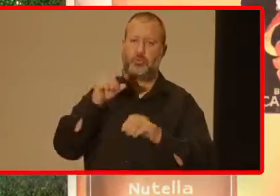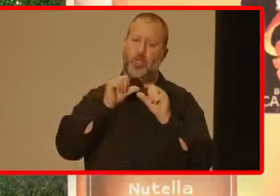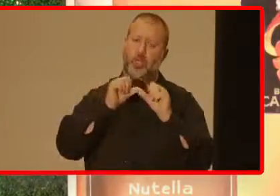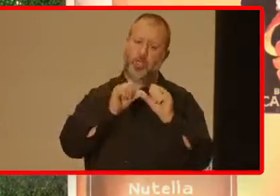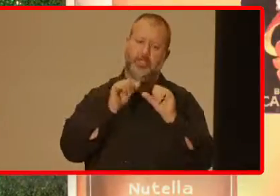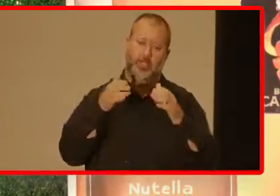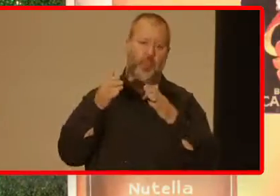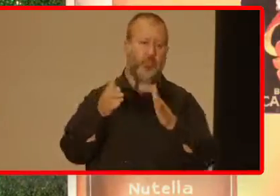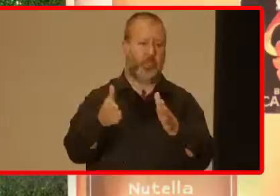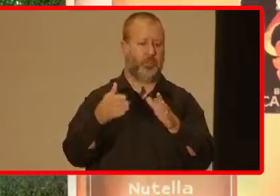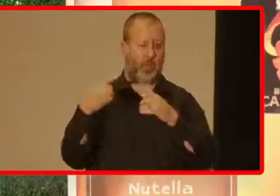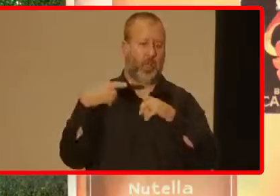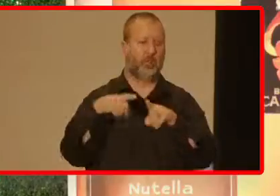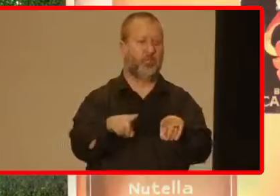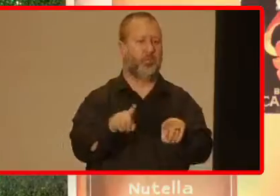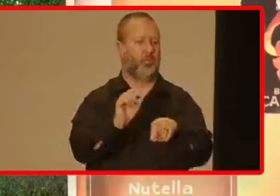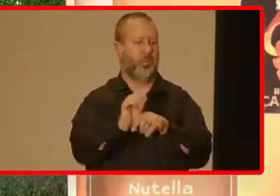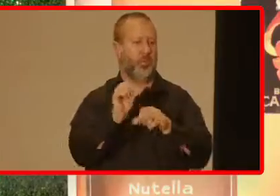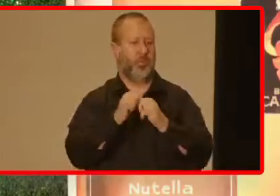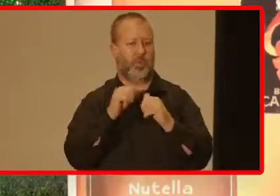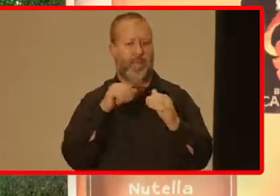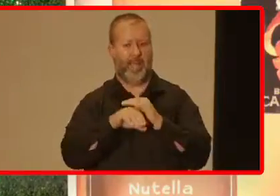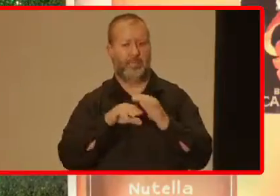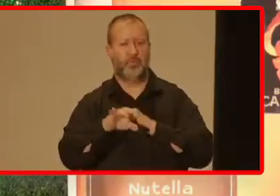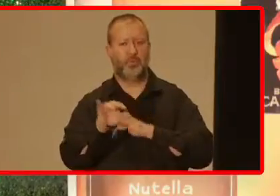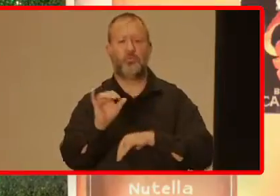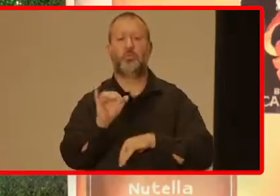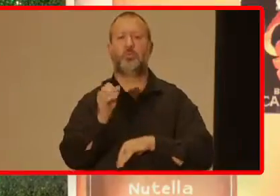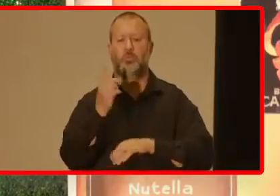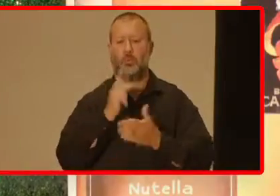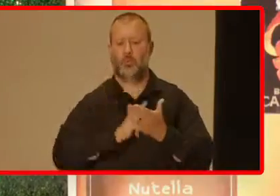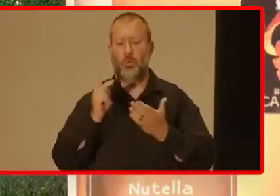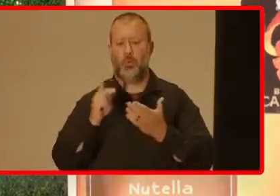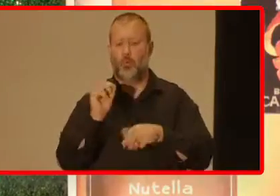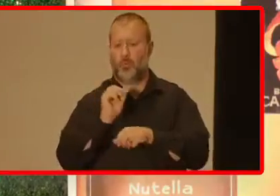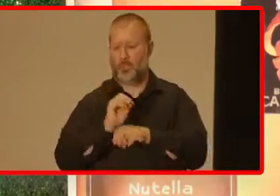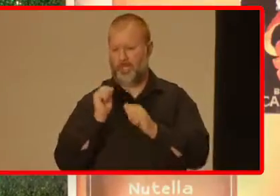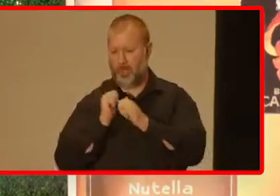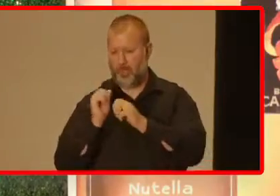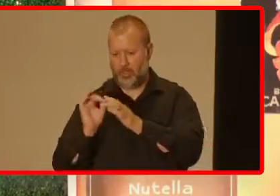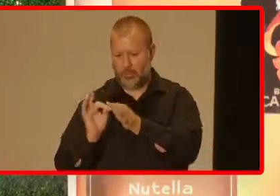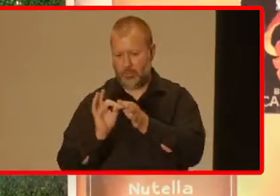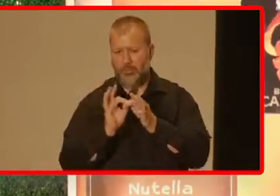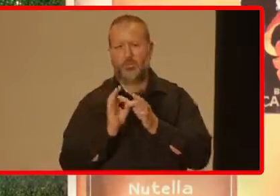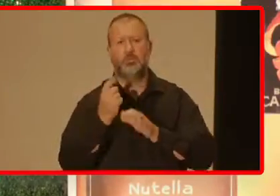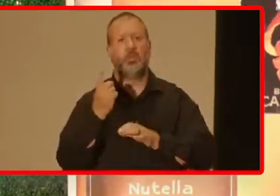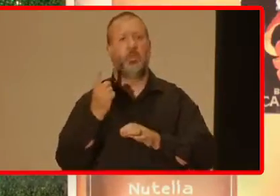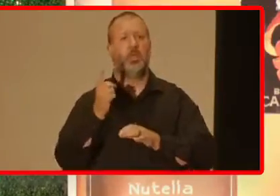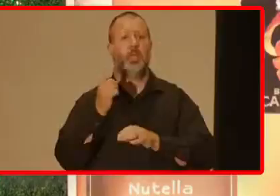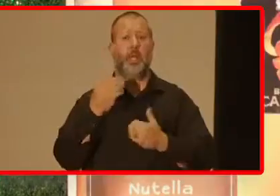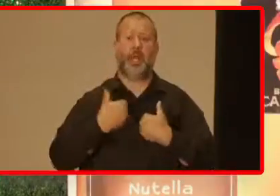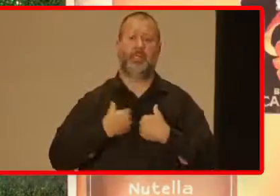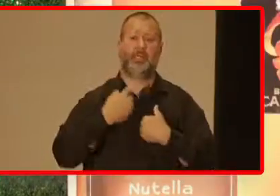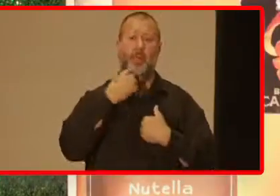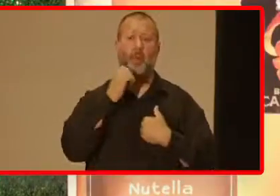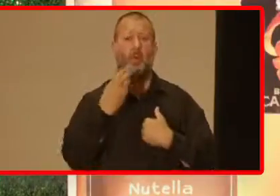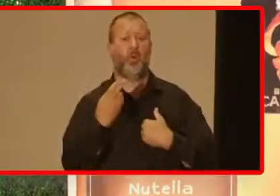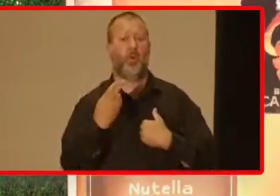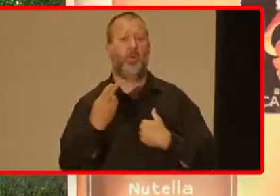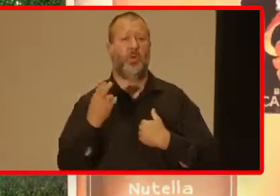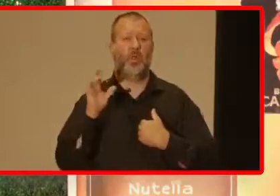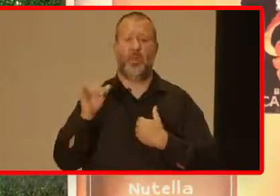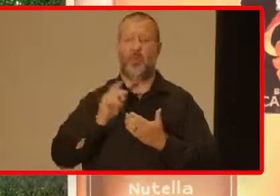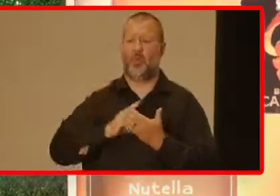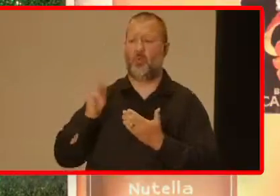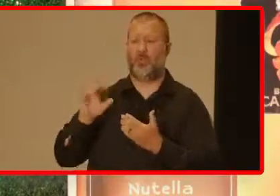same direction, working with Access and all the programs working together instead of having someone say, oh, that's that